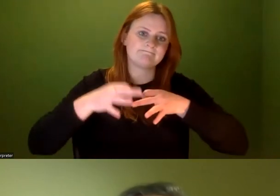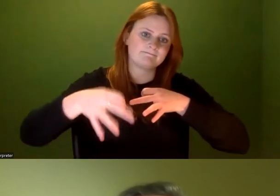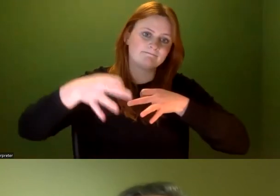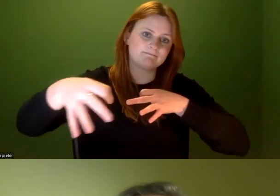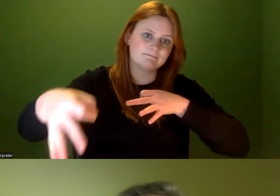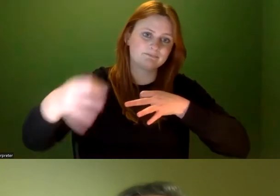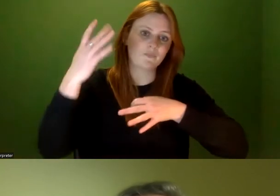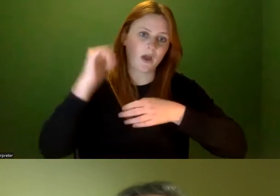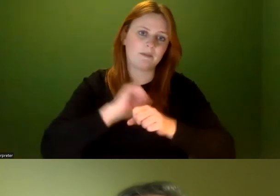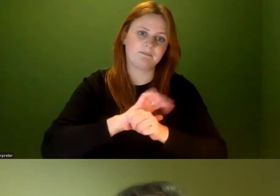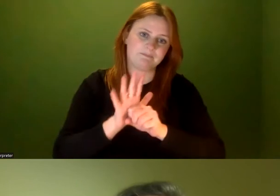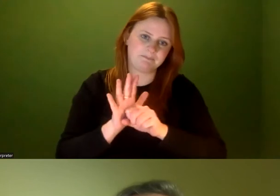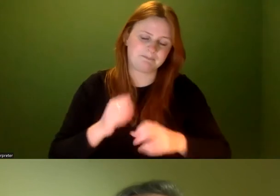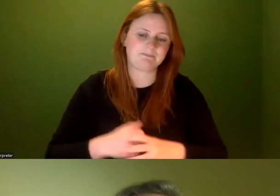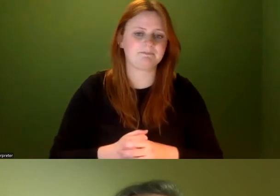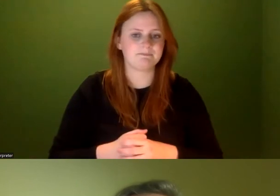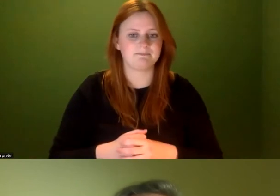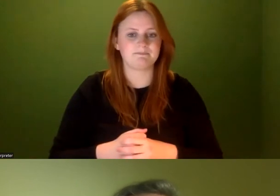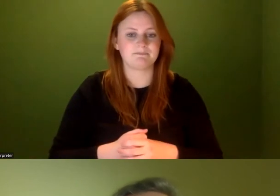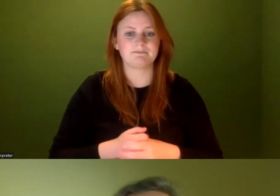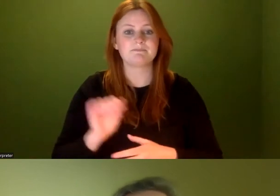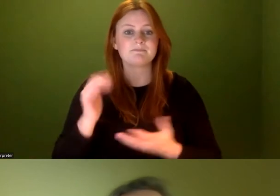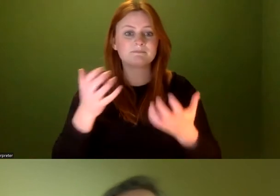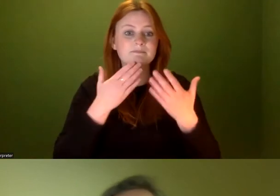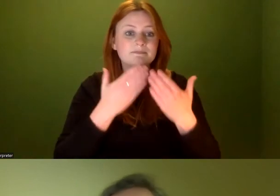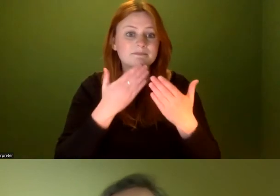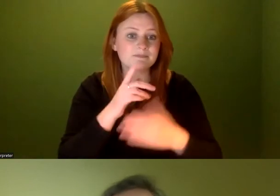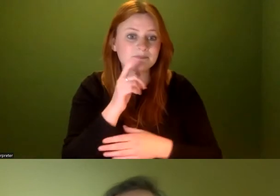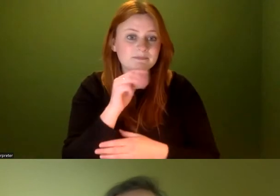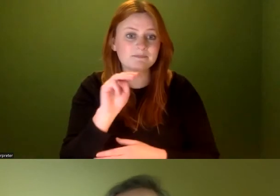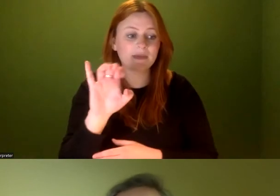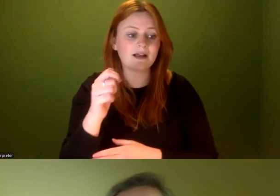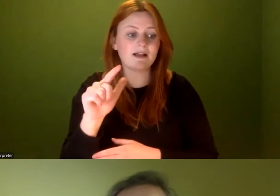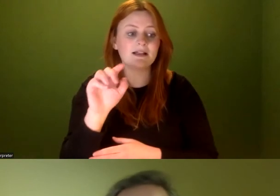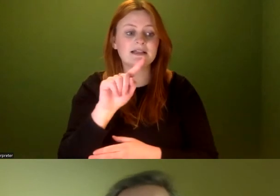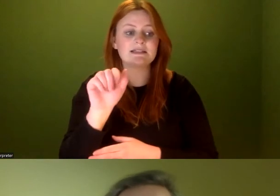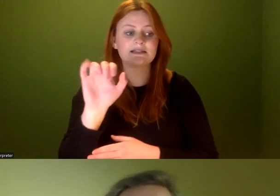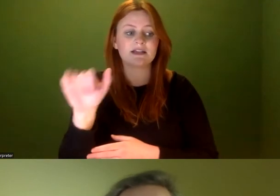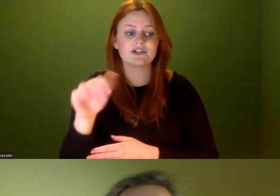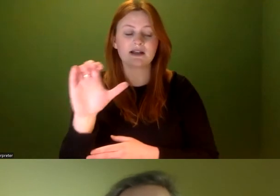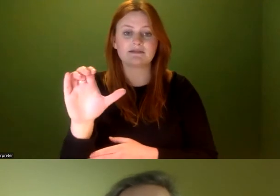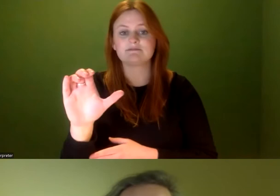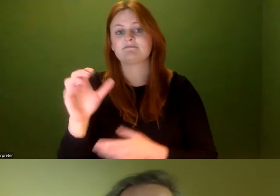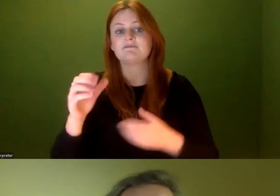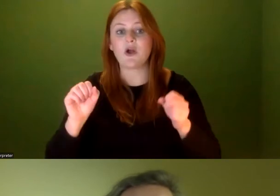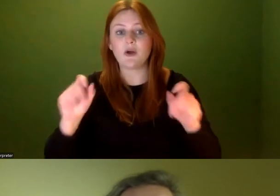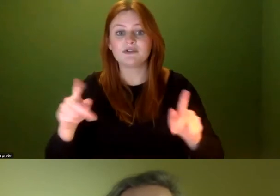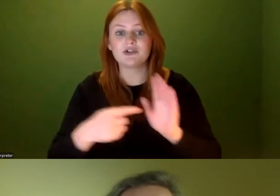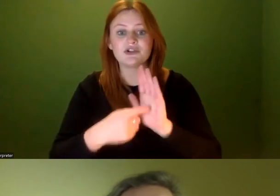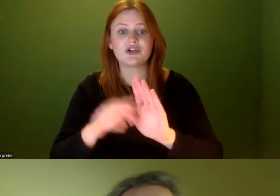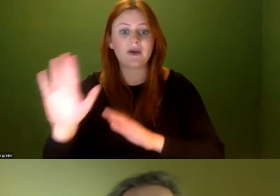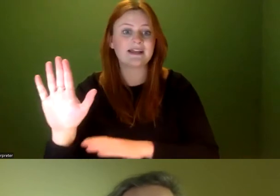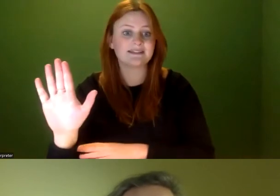pandemic. I would also like to express my gratitude to Michael Zayach for the opportunity to show his inkjet prints of Grace's